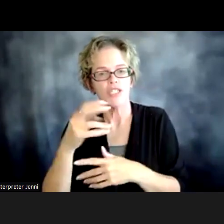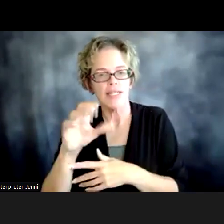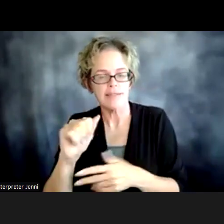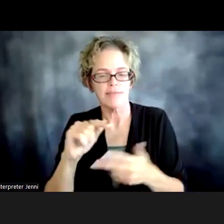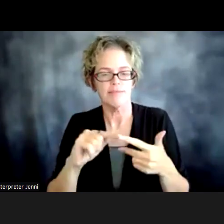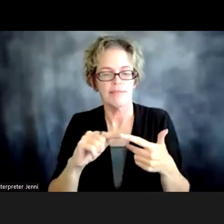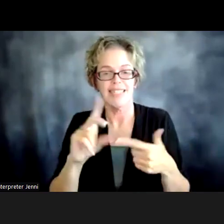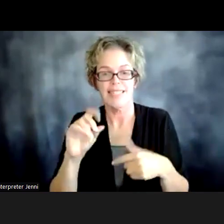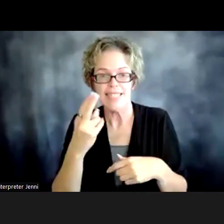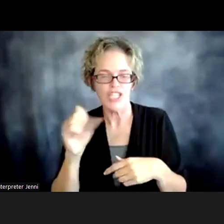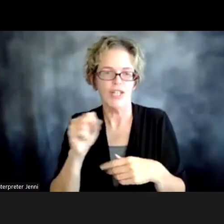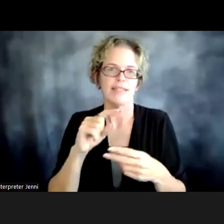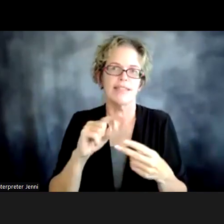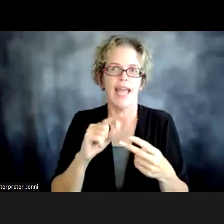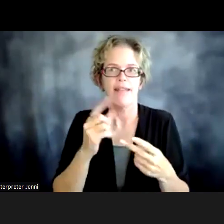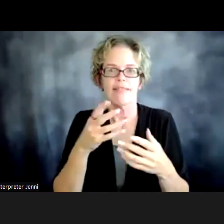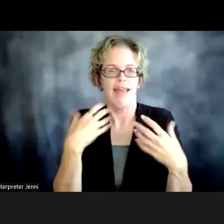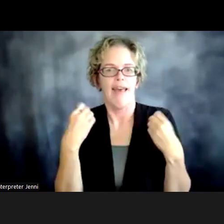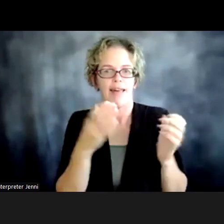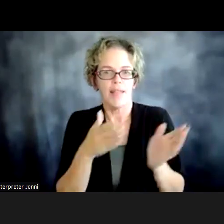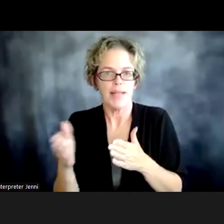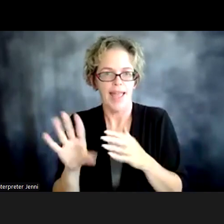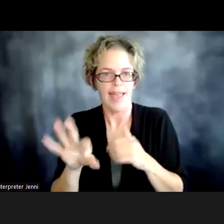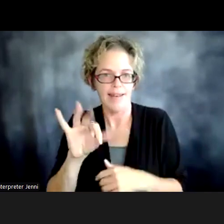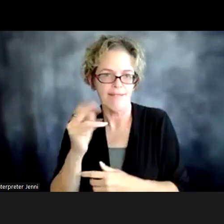Finder too, Jenny noting, I would love to hear.